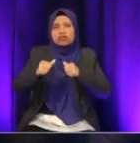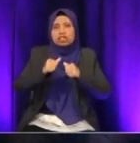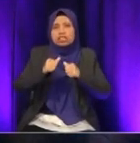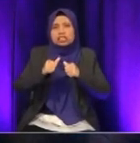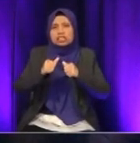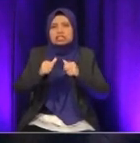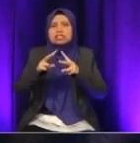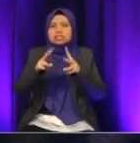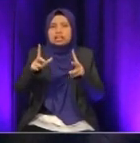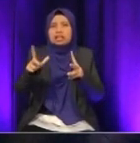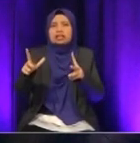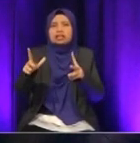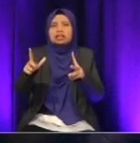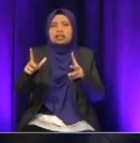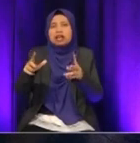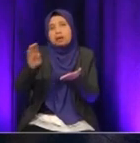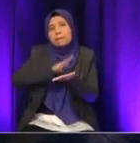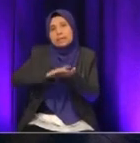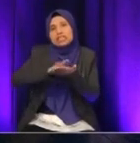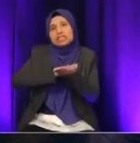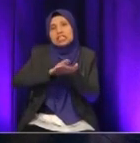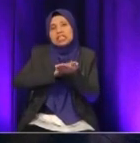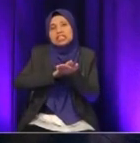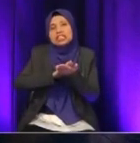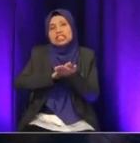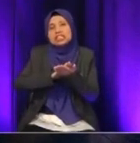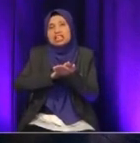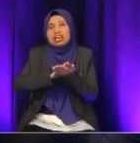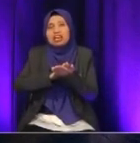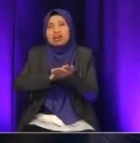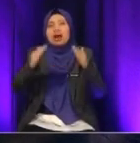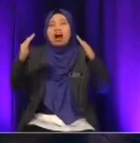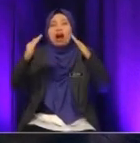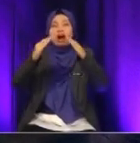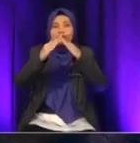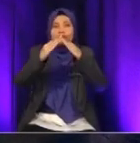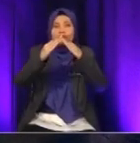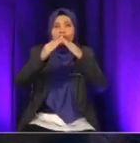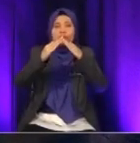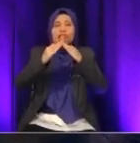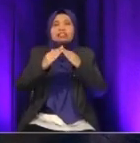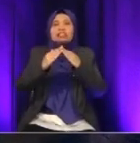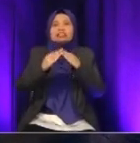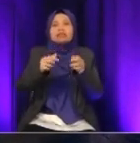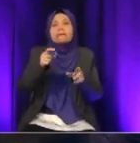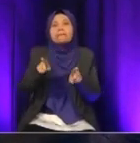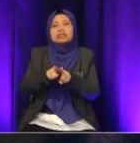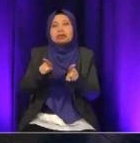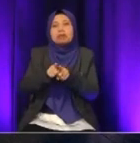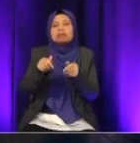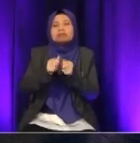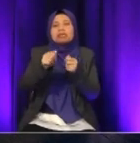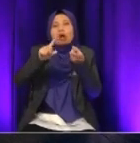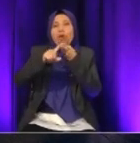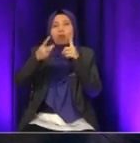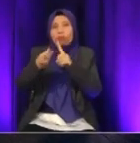definitely cleaning the house apartment, when you gather together with your neighbors, yes. with your friends,